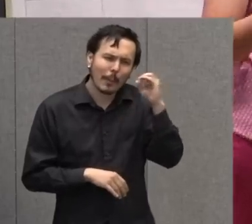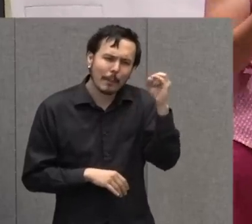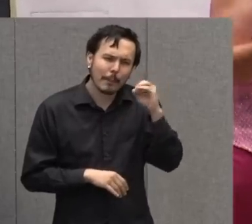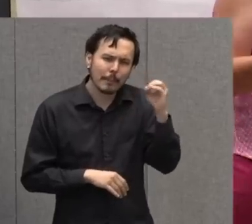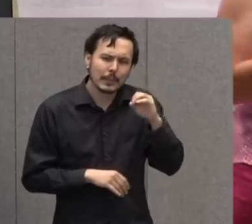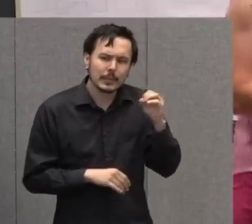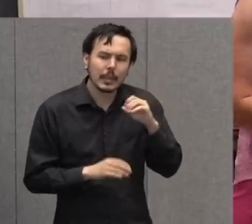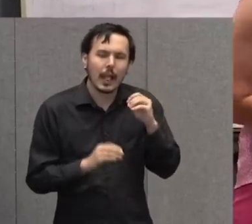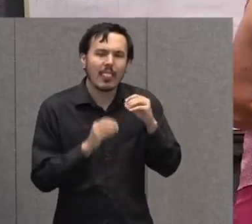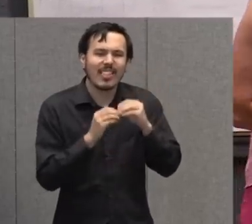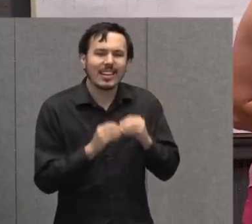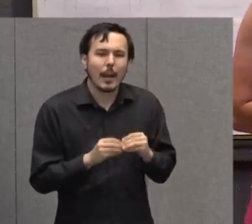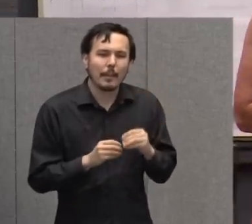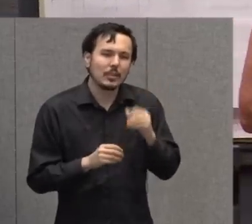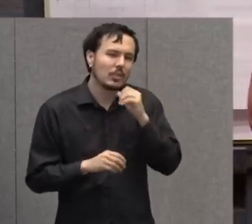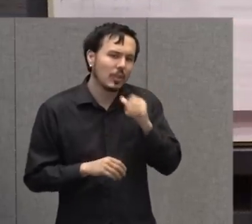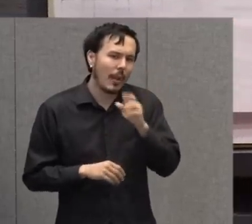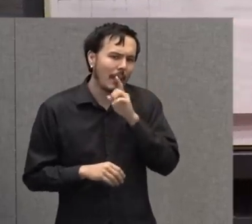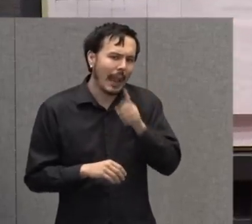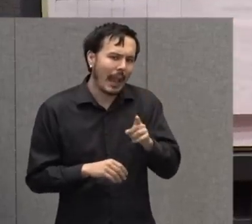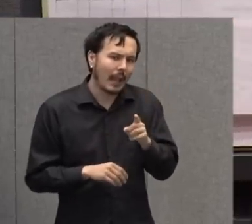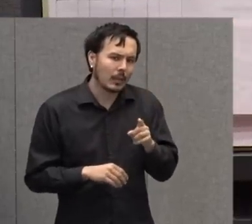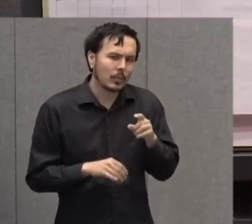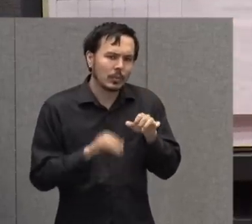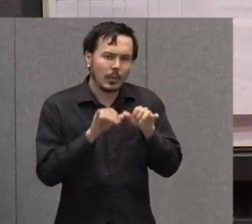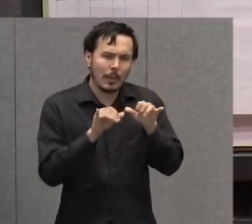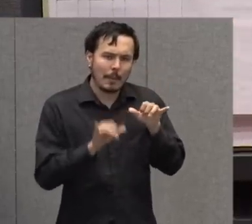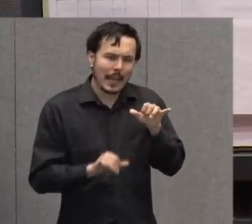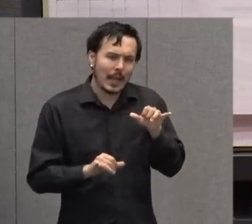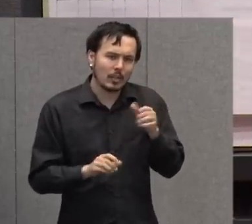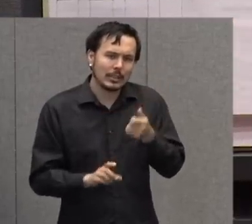numbers and not the actual pattern?